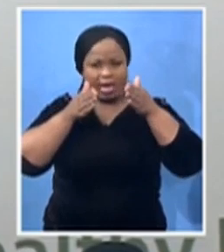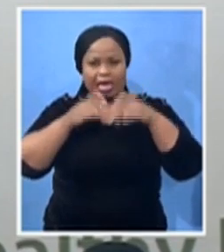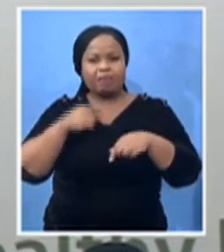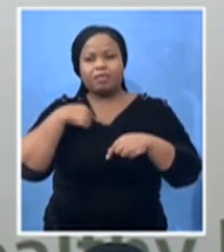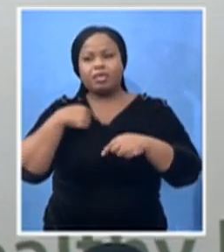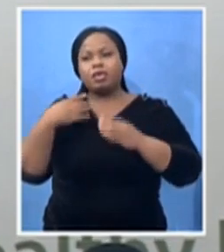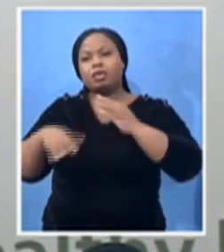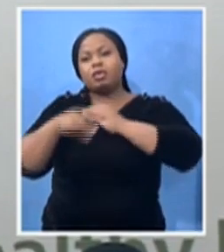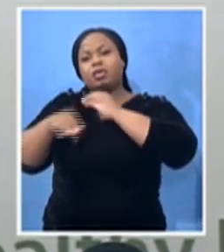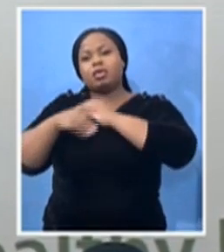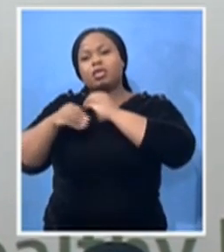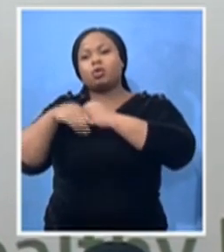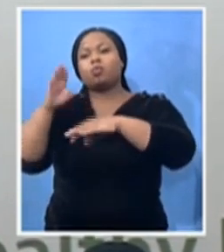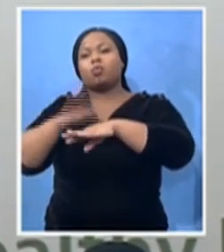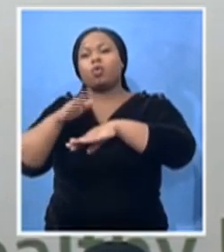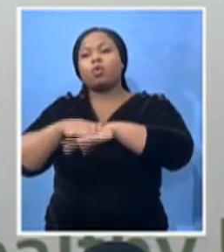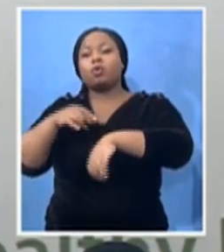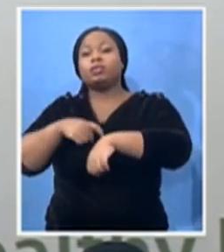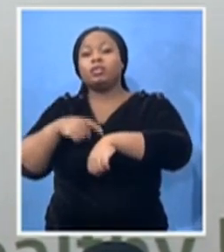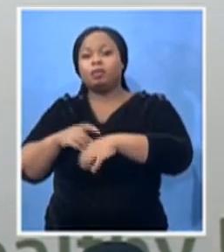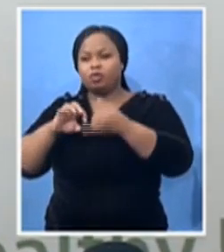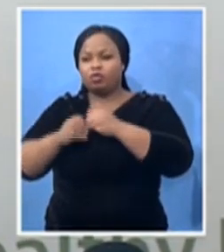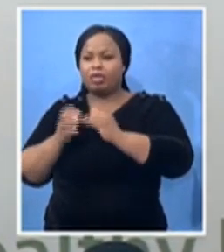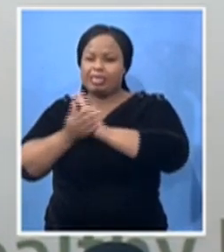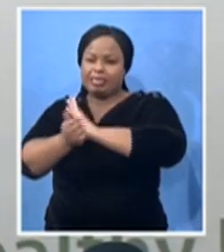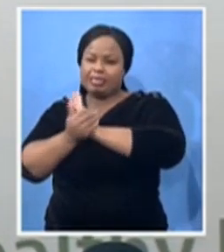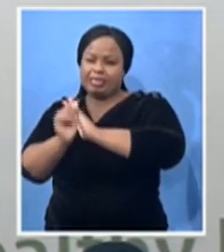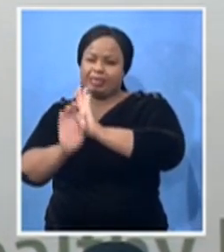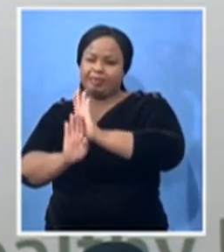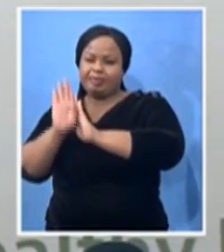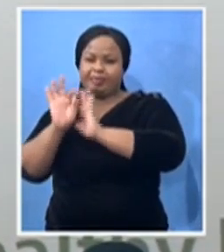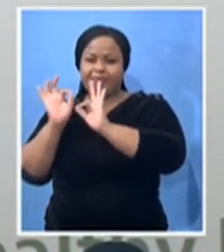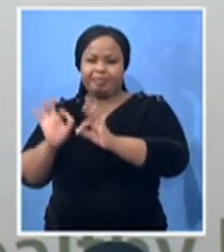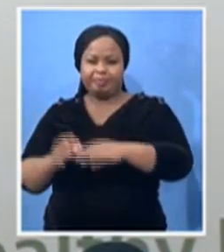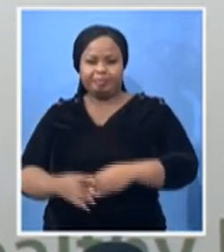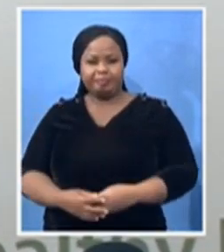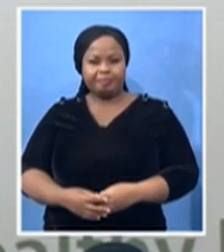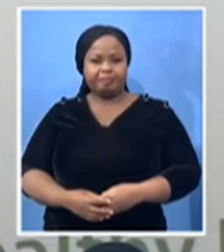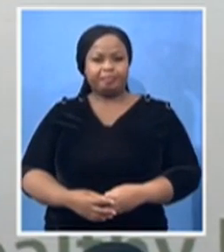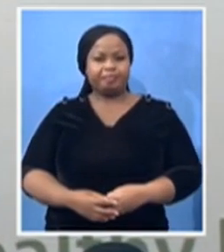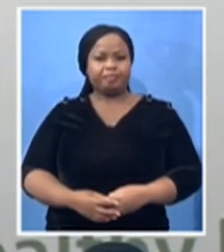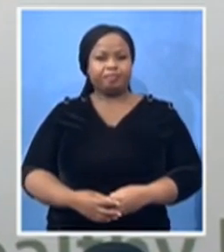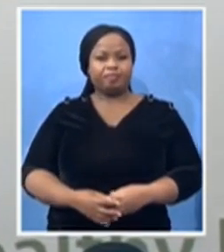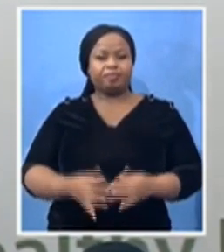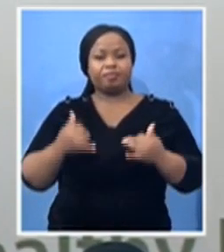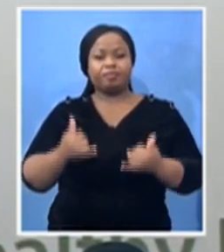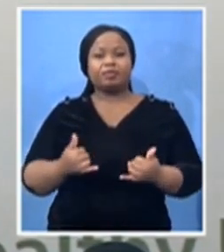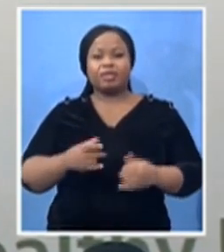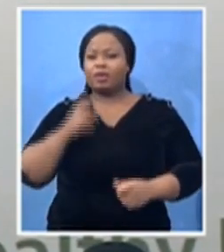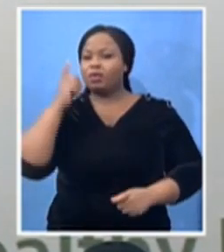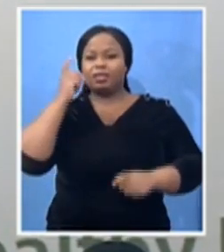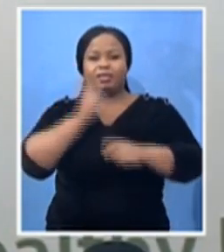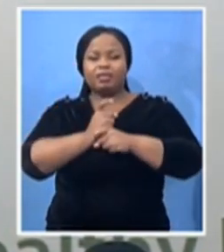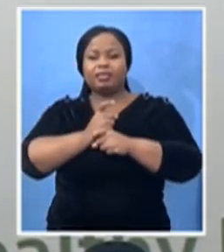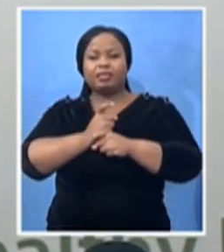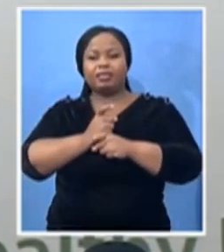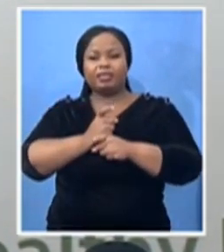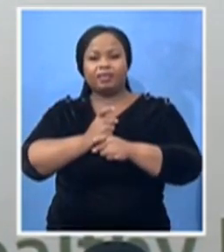my skills. We are faced with a very difficult mammoth task of fighting the